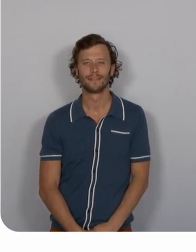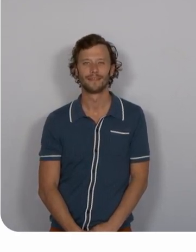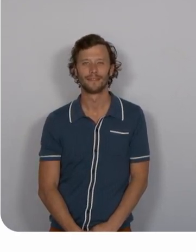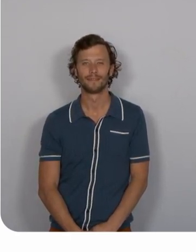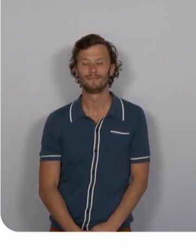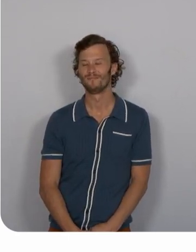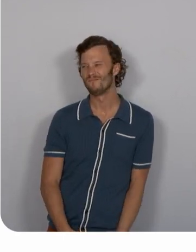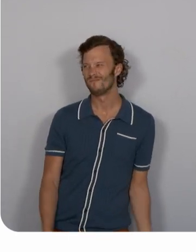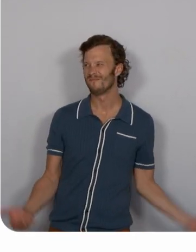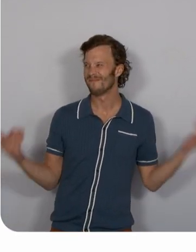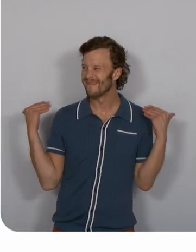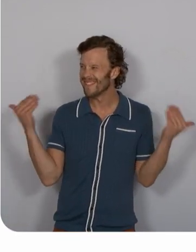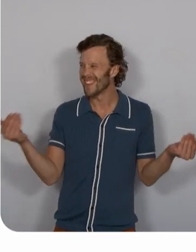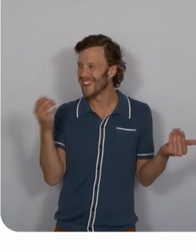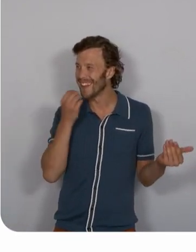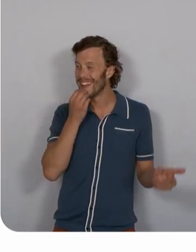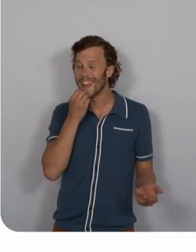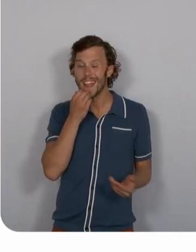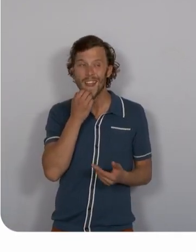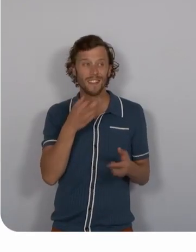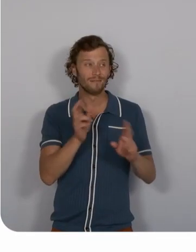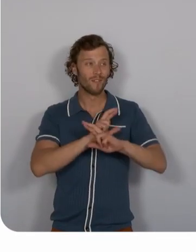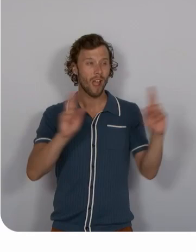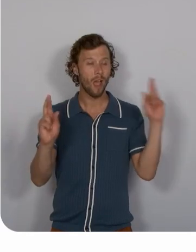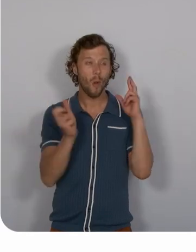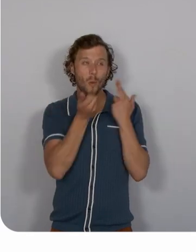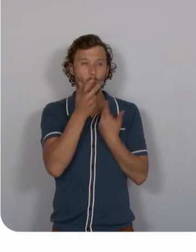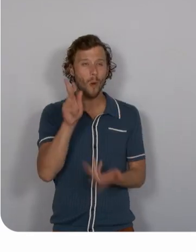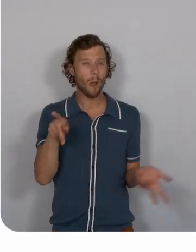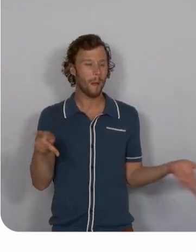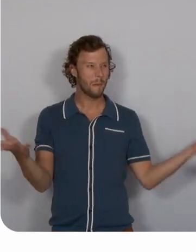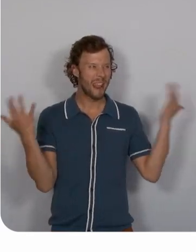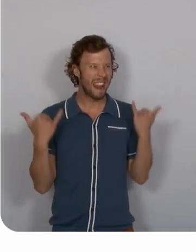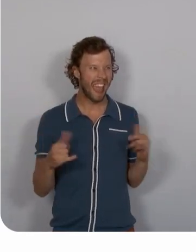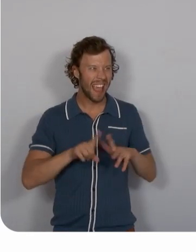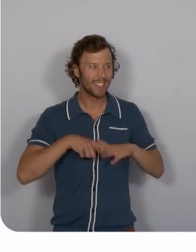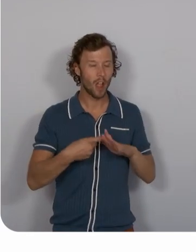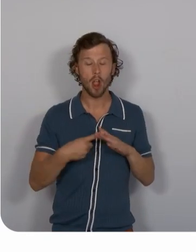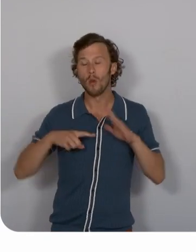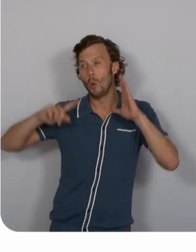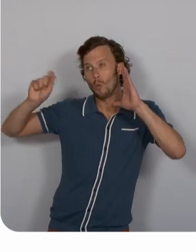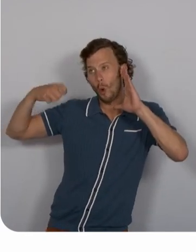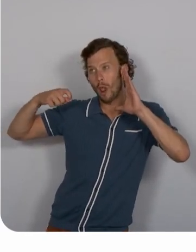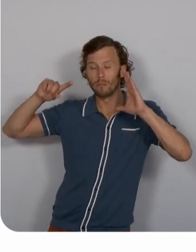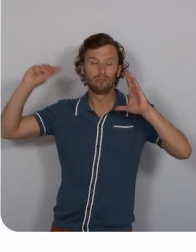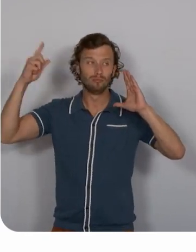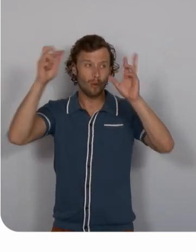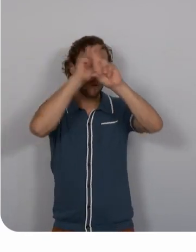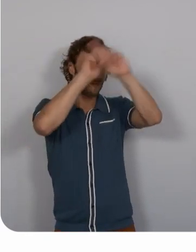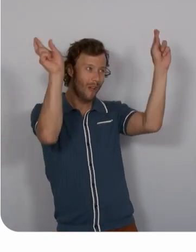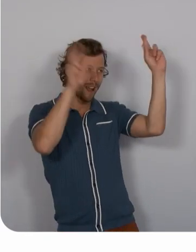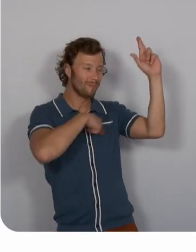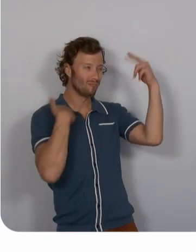come here. Let's get it. Engage in warm-up mode. Rolling. We are warm and ready to go.